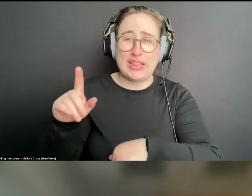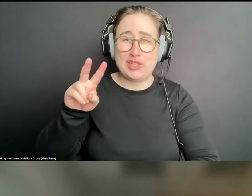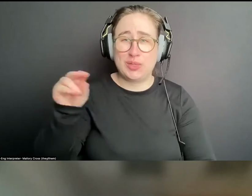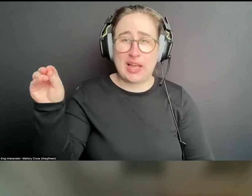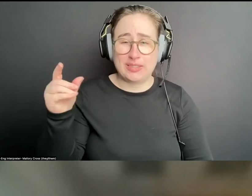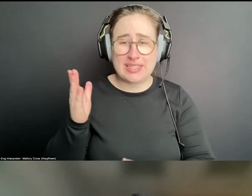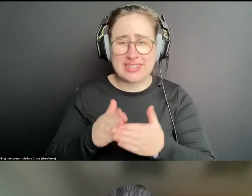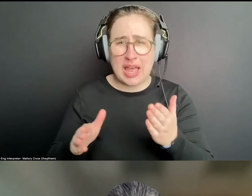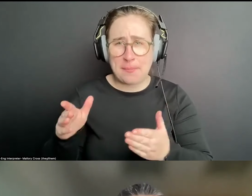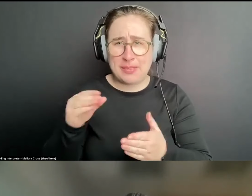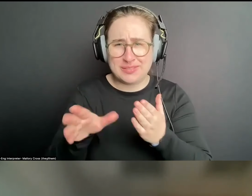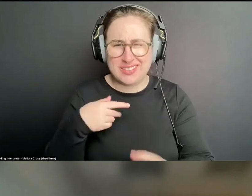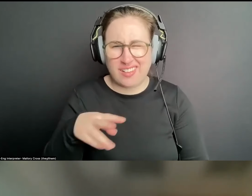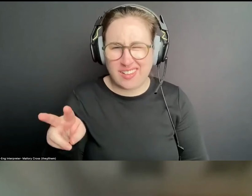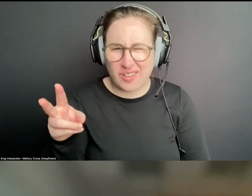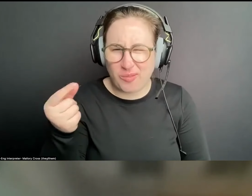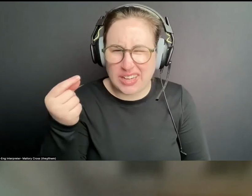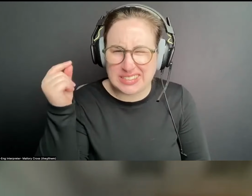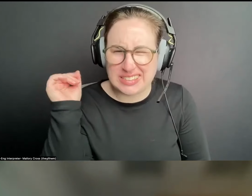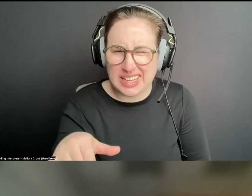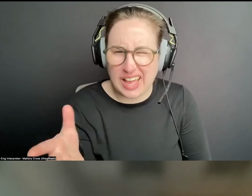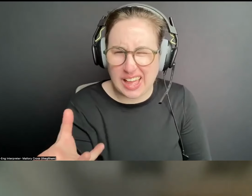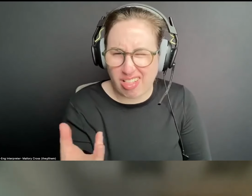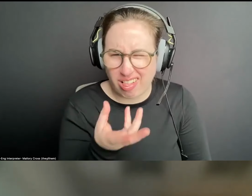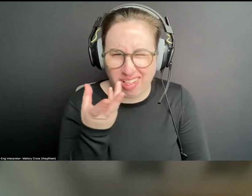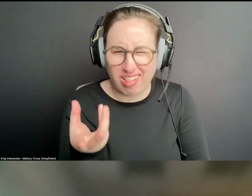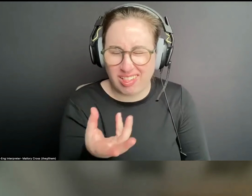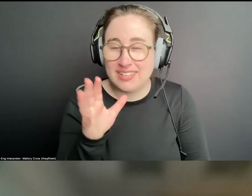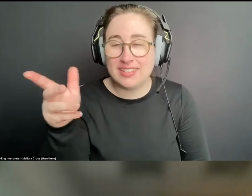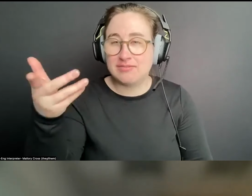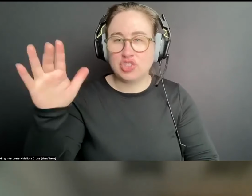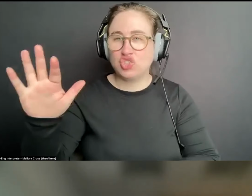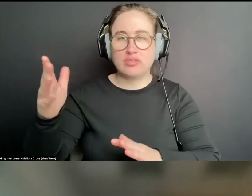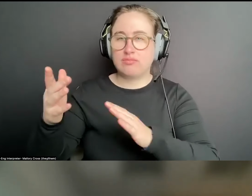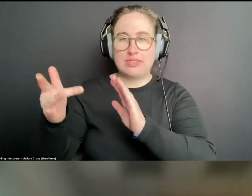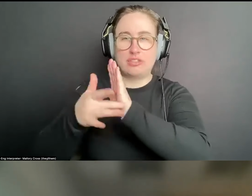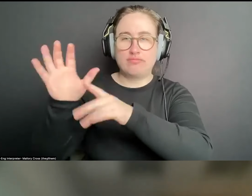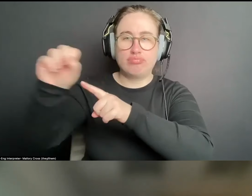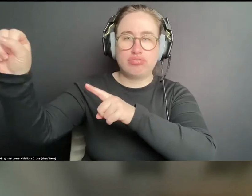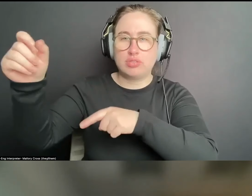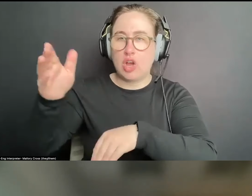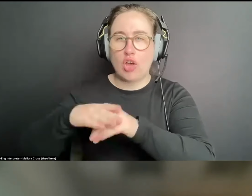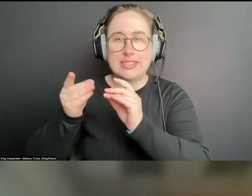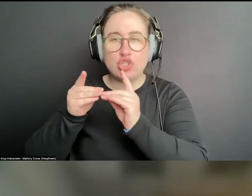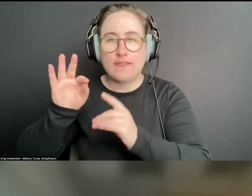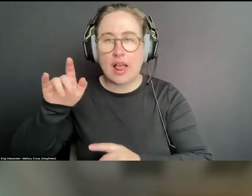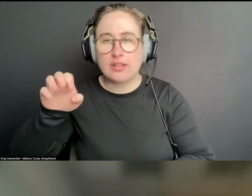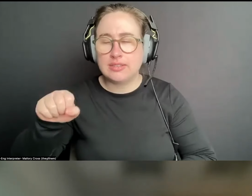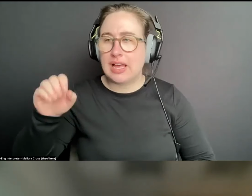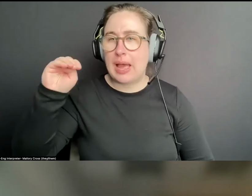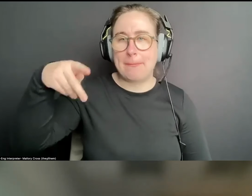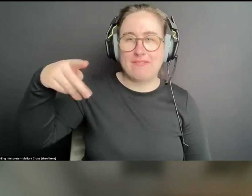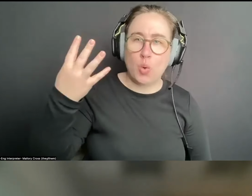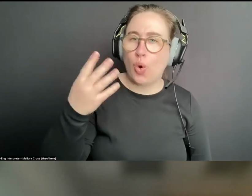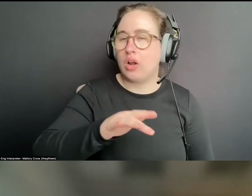were like, what's this? You know, they have moved on to digital files, MP4s. And